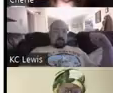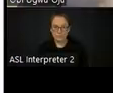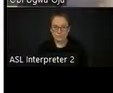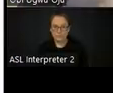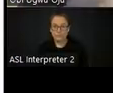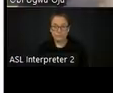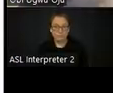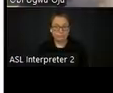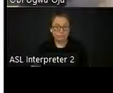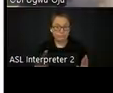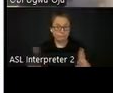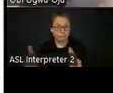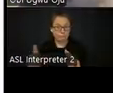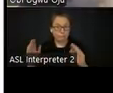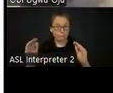Can we move on